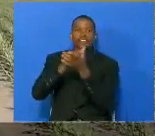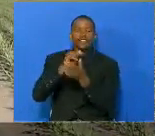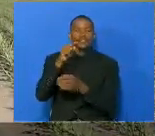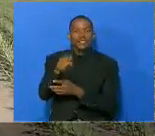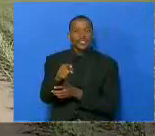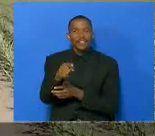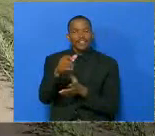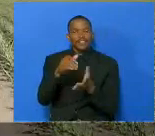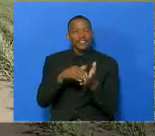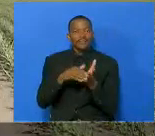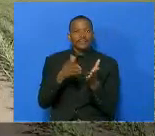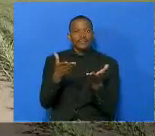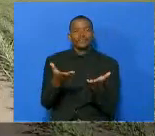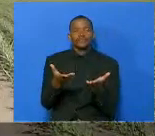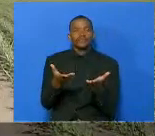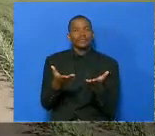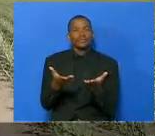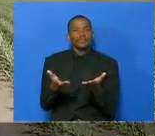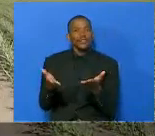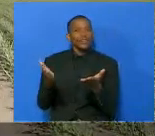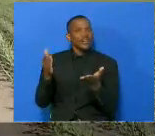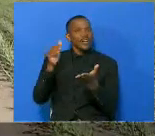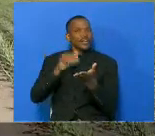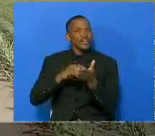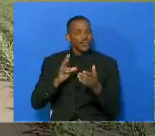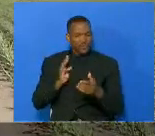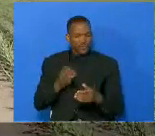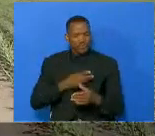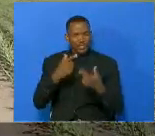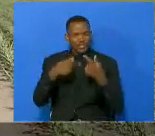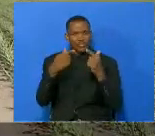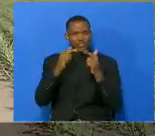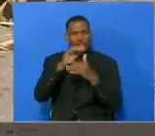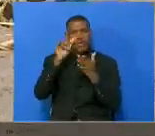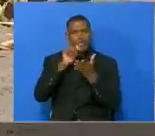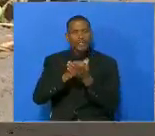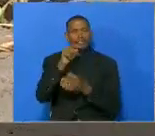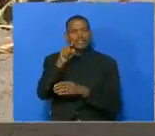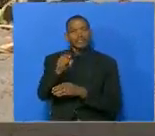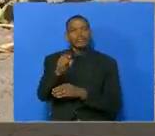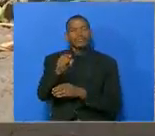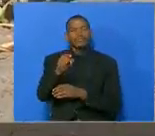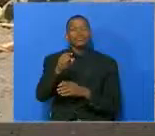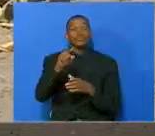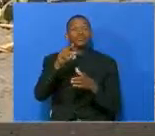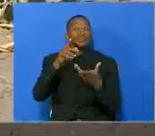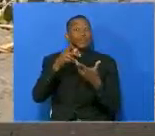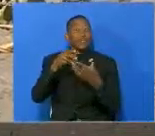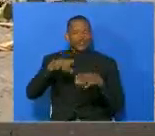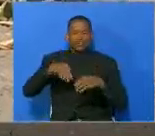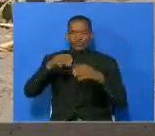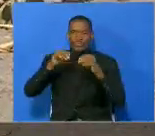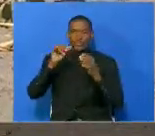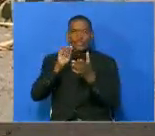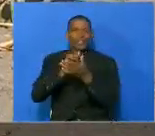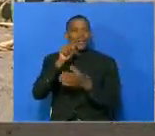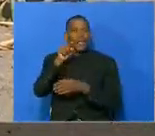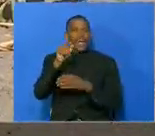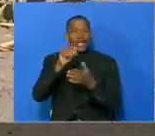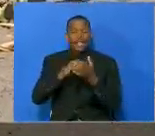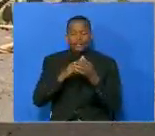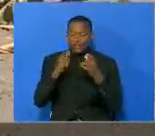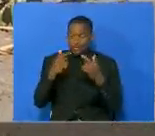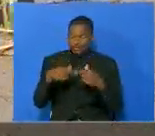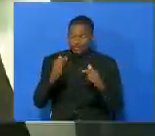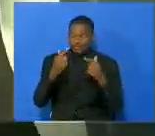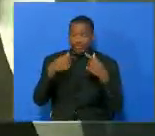an El Nino year. So we did all the efforts to preserve whatever moisture we had left in the soil and try by all means